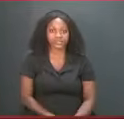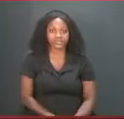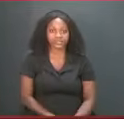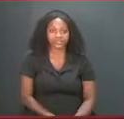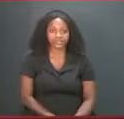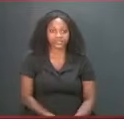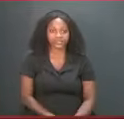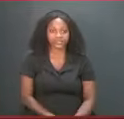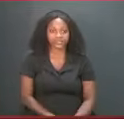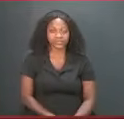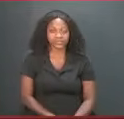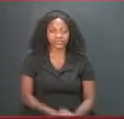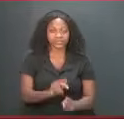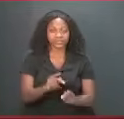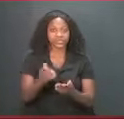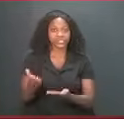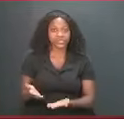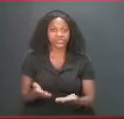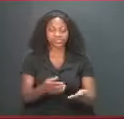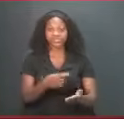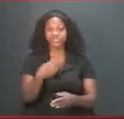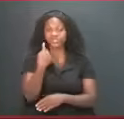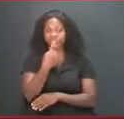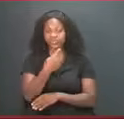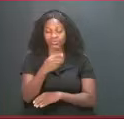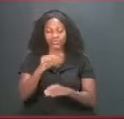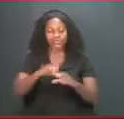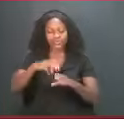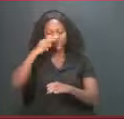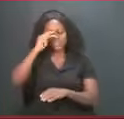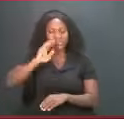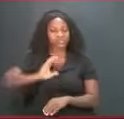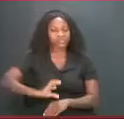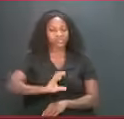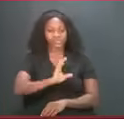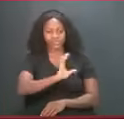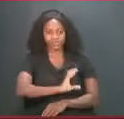is supposed to be presented by the chairman of the committee.